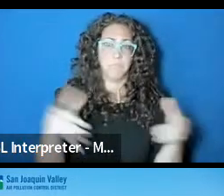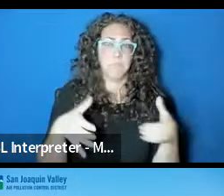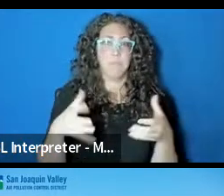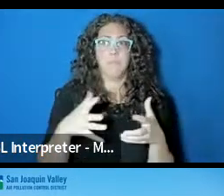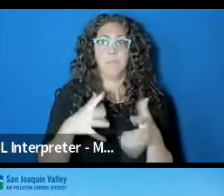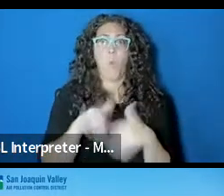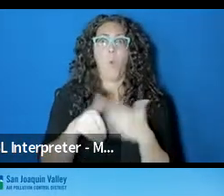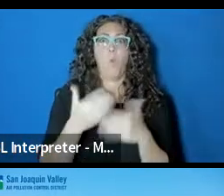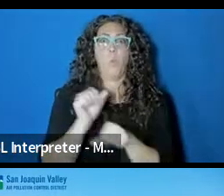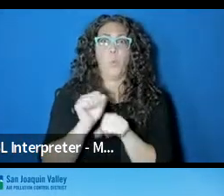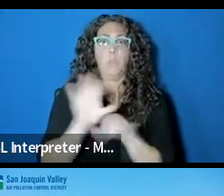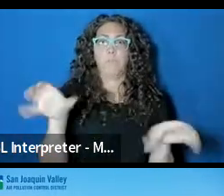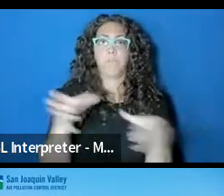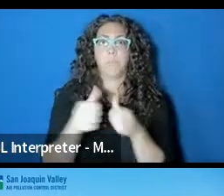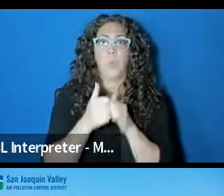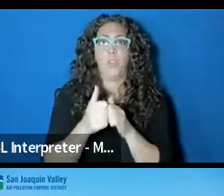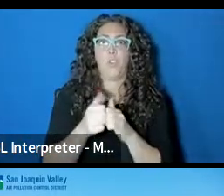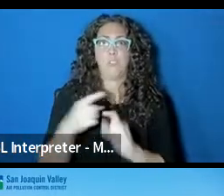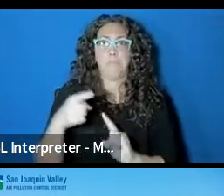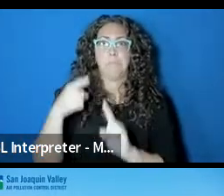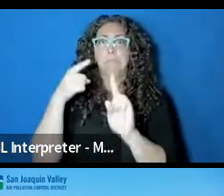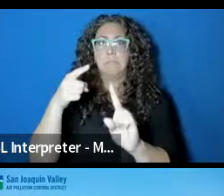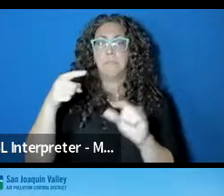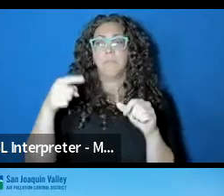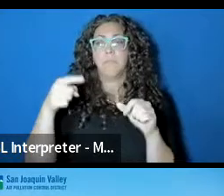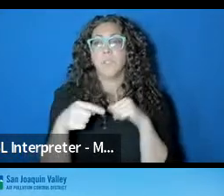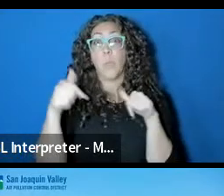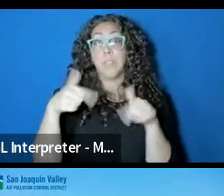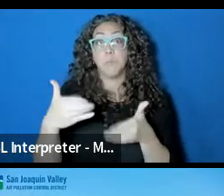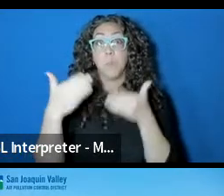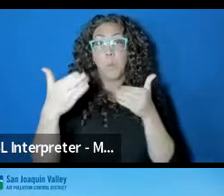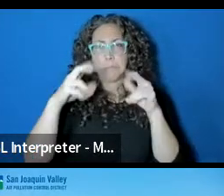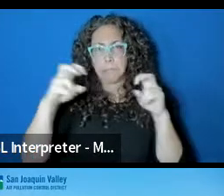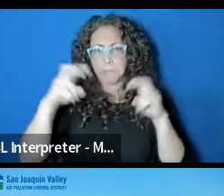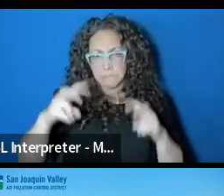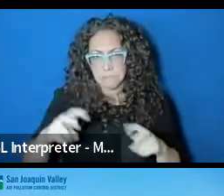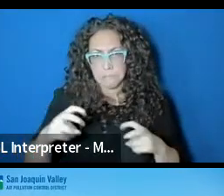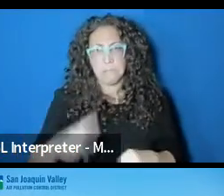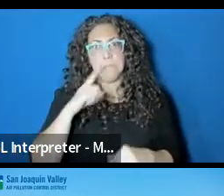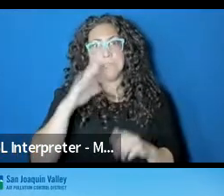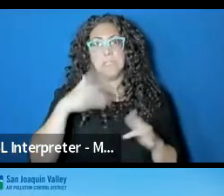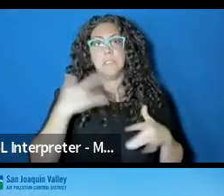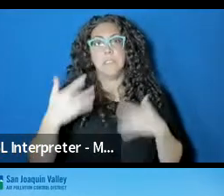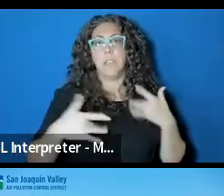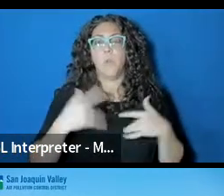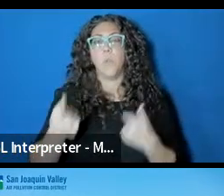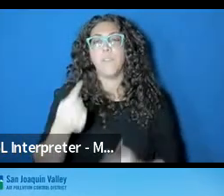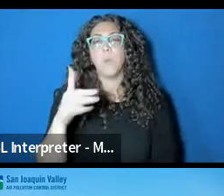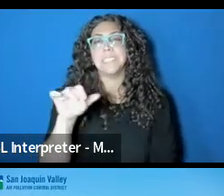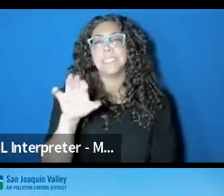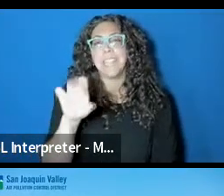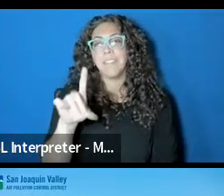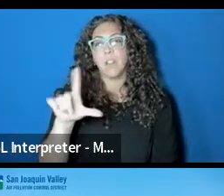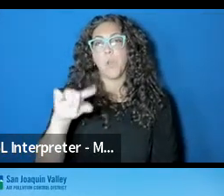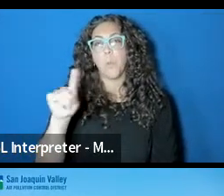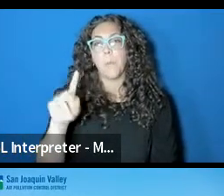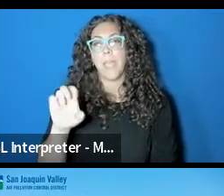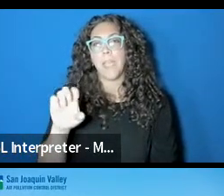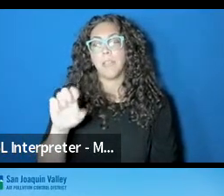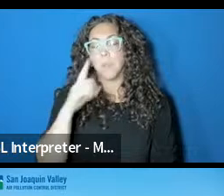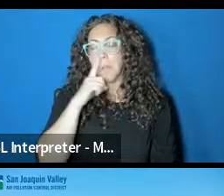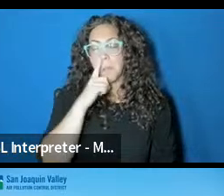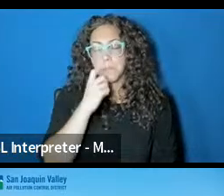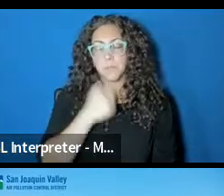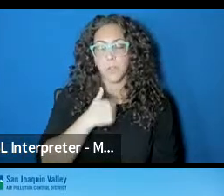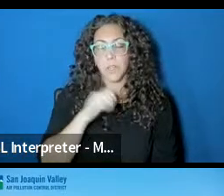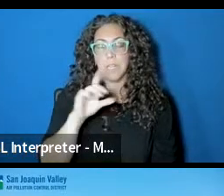forward to digging into the proposals. We do have David Lopez, who's one of our supervisors on our grants team, that's going to